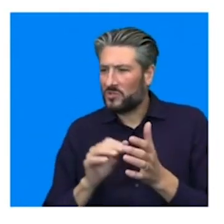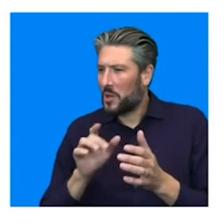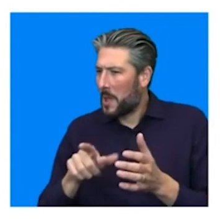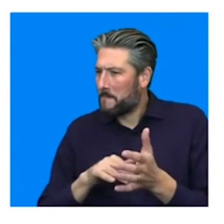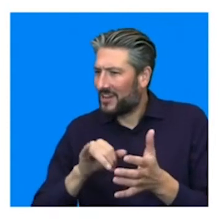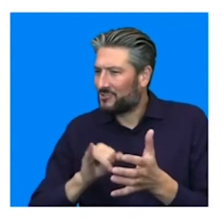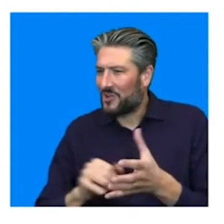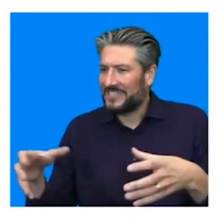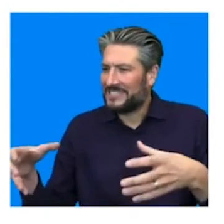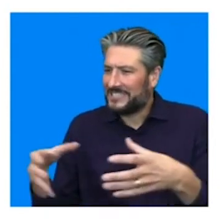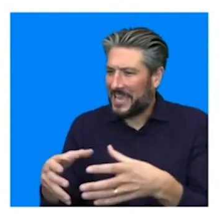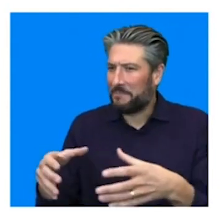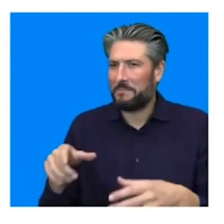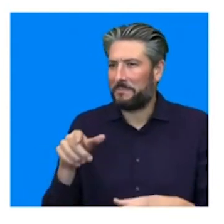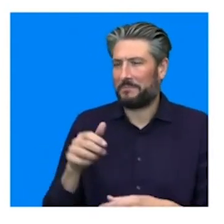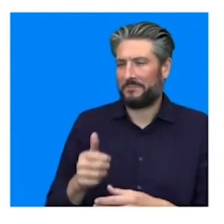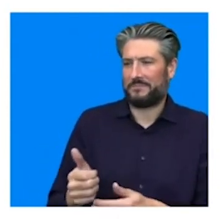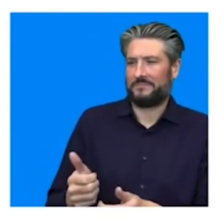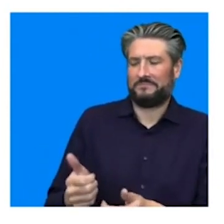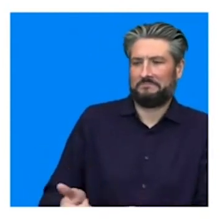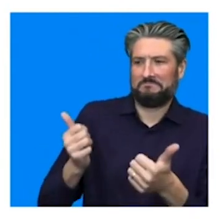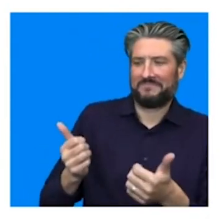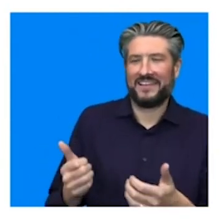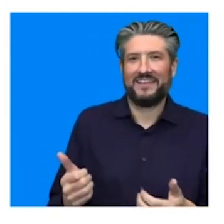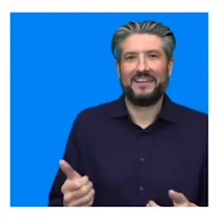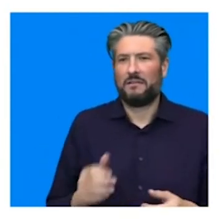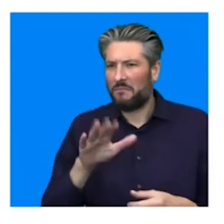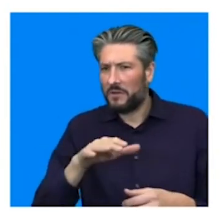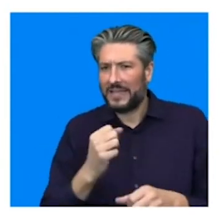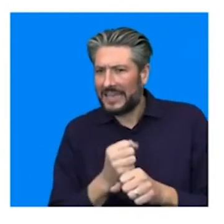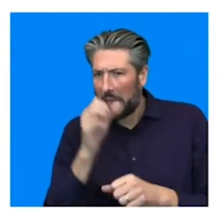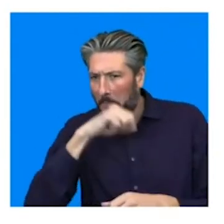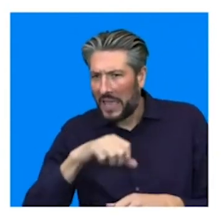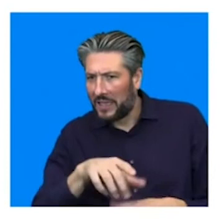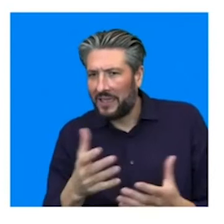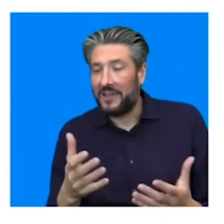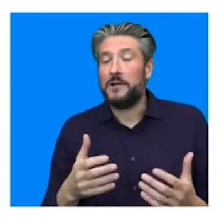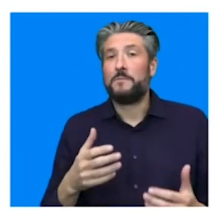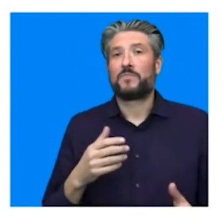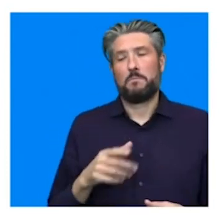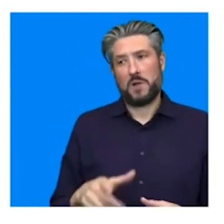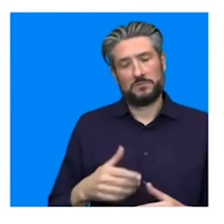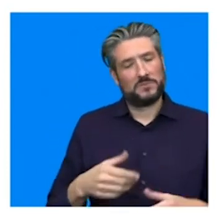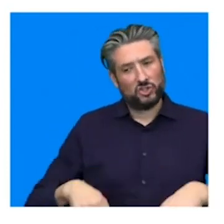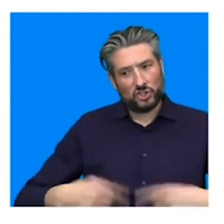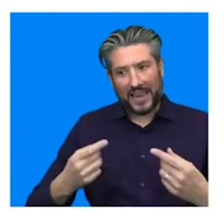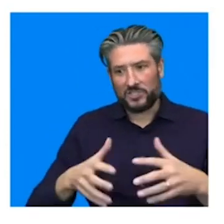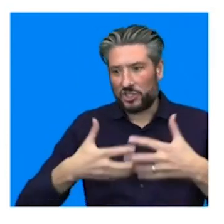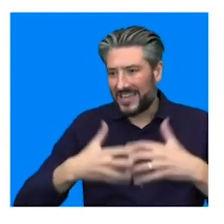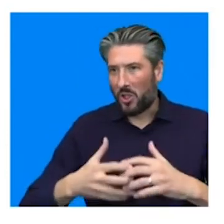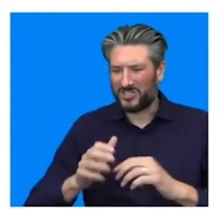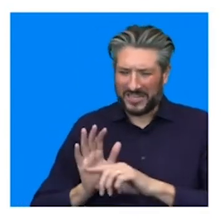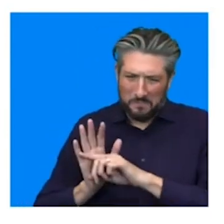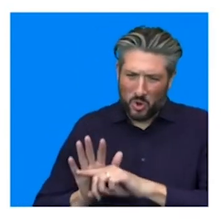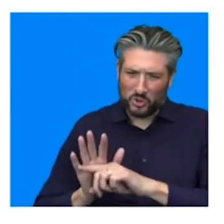but there is nothing like bringing such a diverse group of people together to challenge technology, push forward innovation for the better of all. Here's